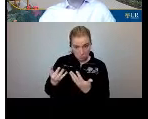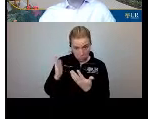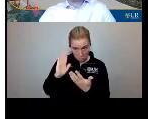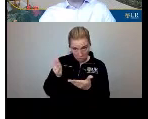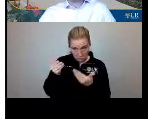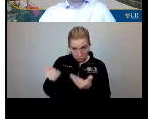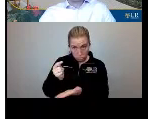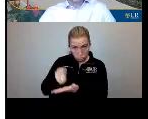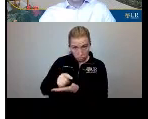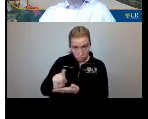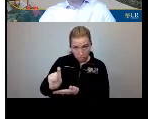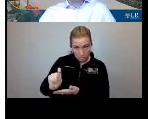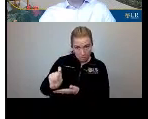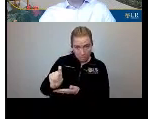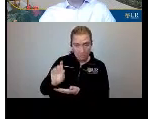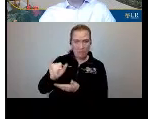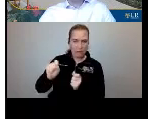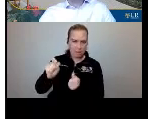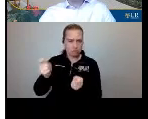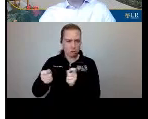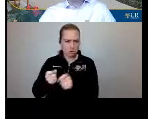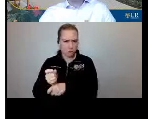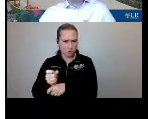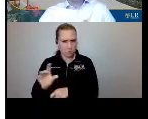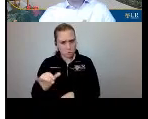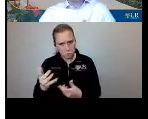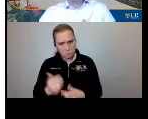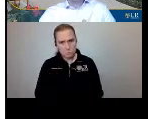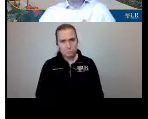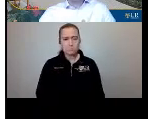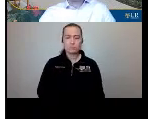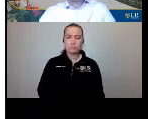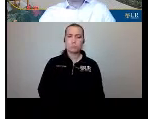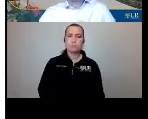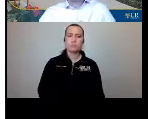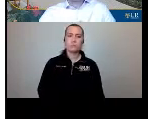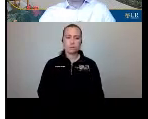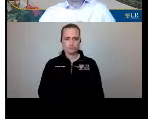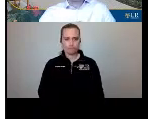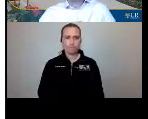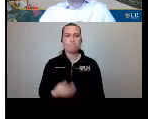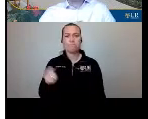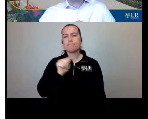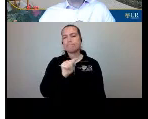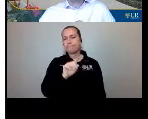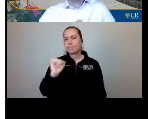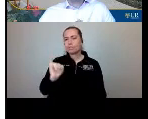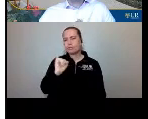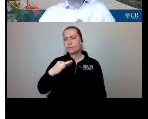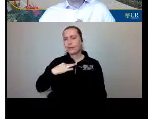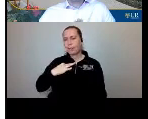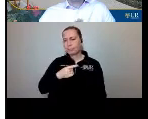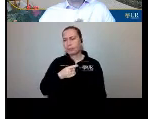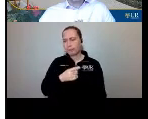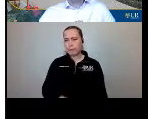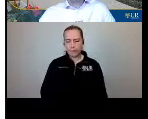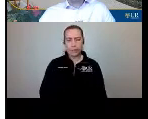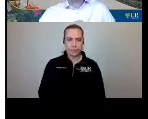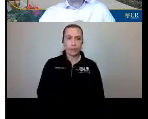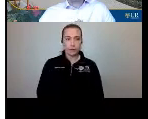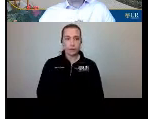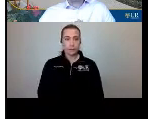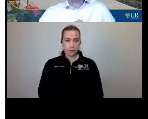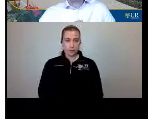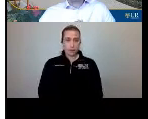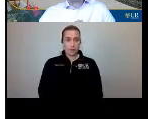time. Getting back to the issue around eligibility for insurance. So for the few